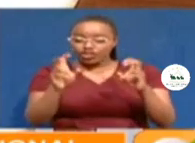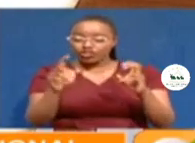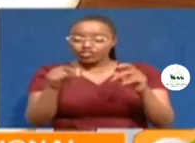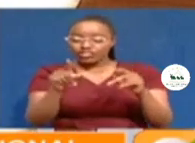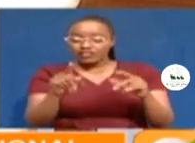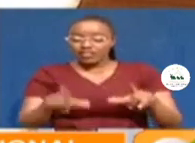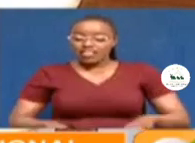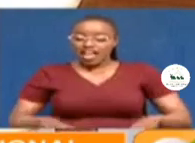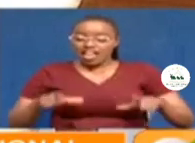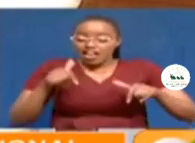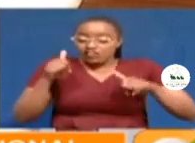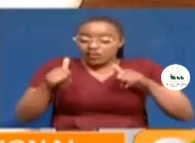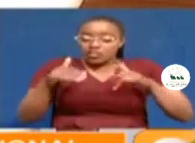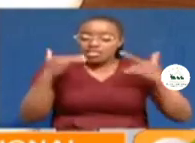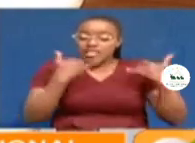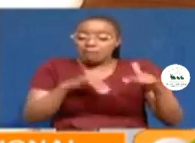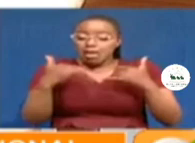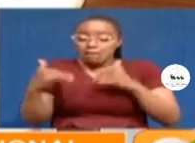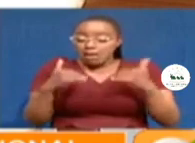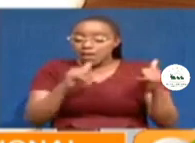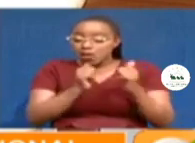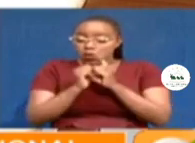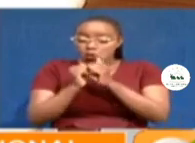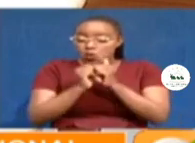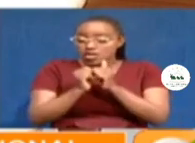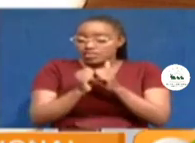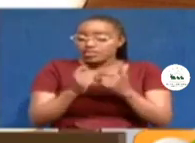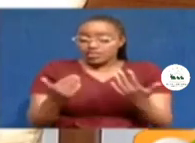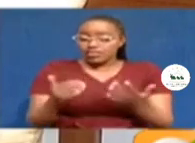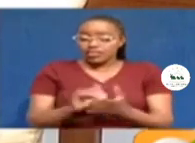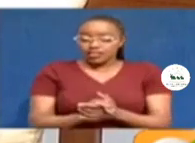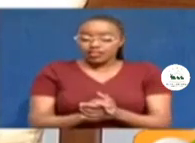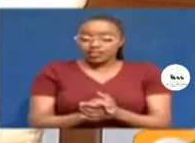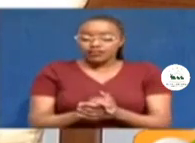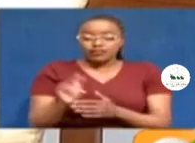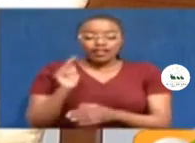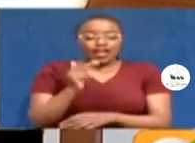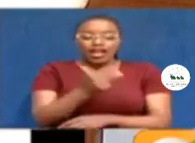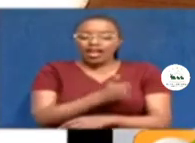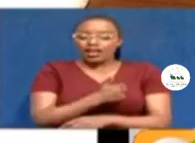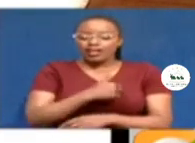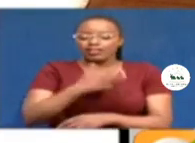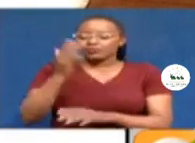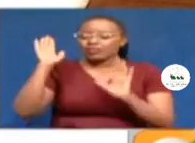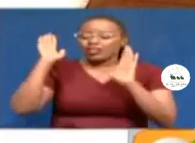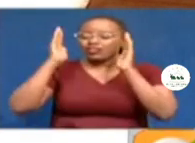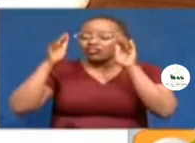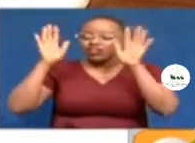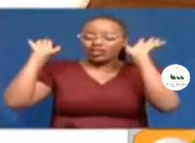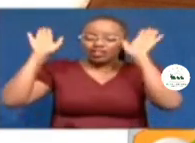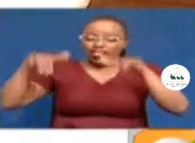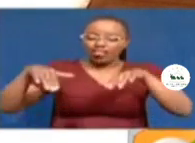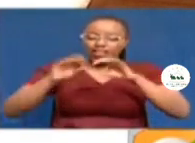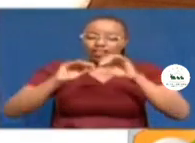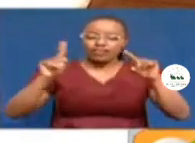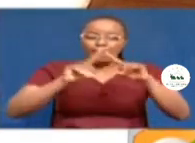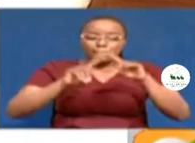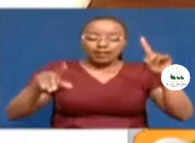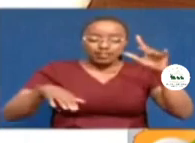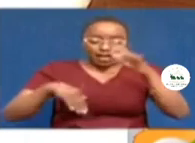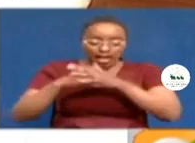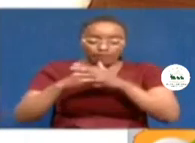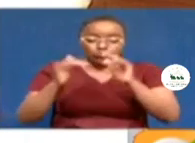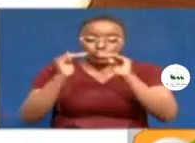their lives that they were playing Russian roulette with, we would not care. But to the